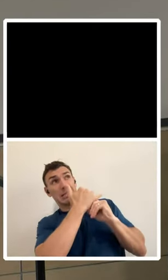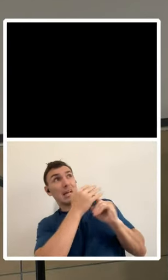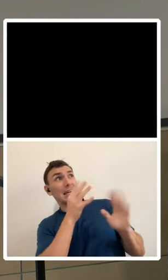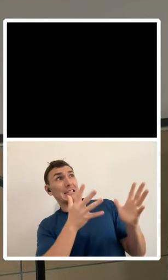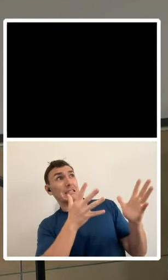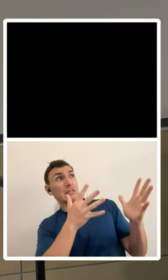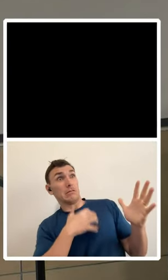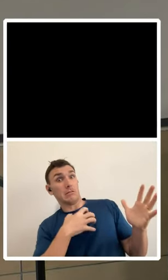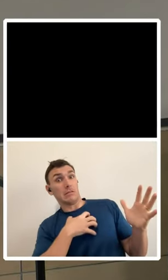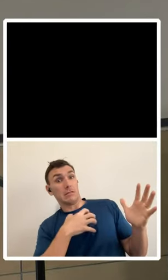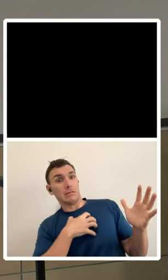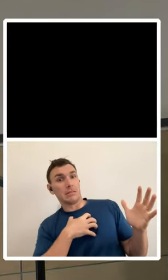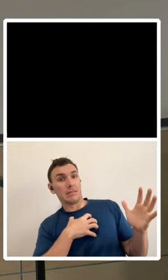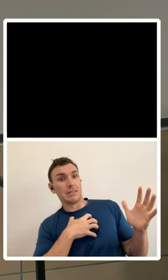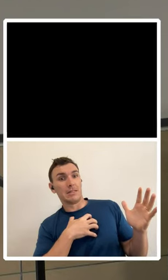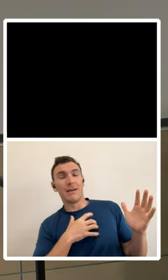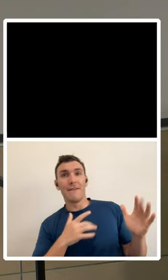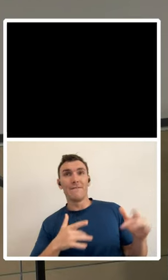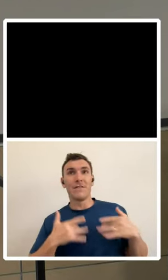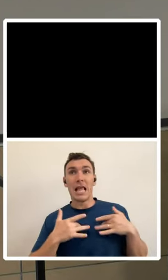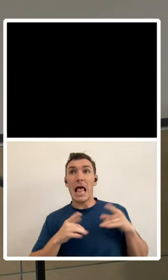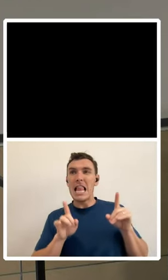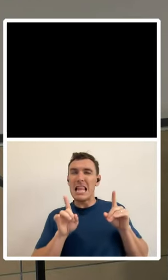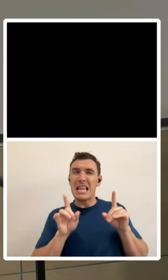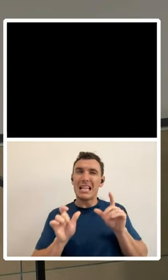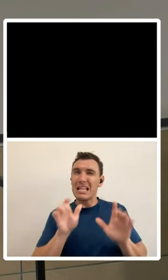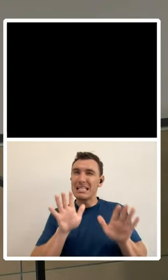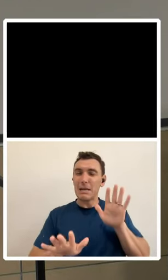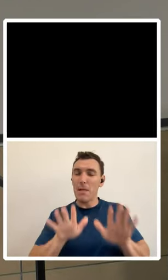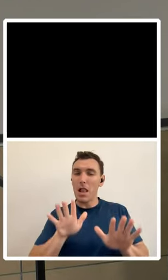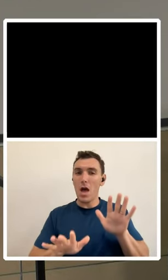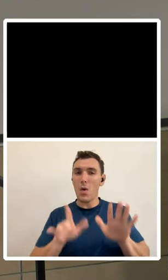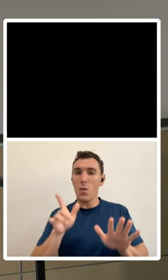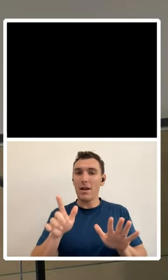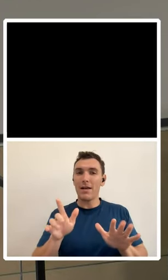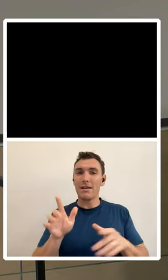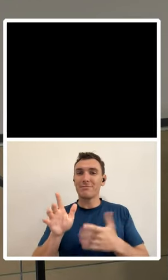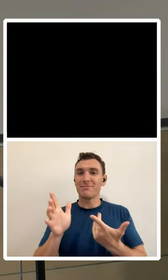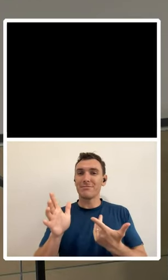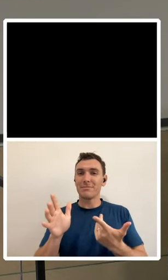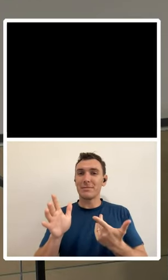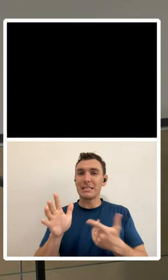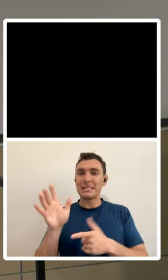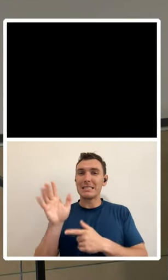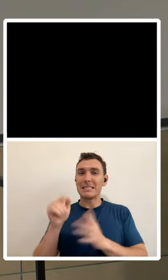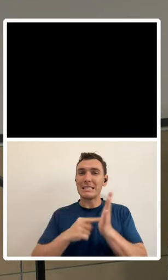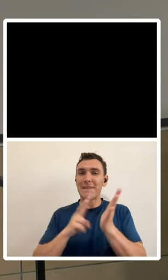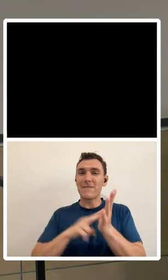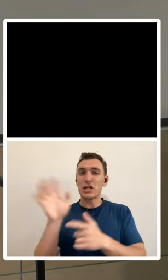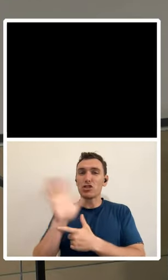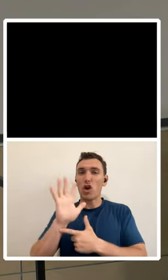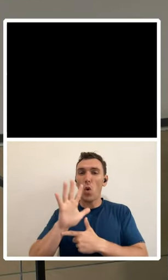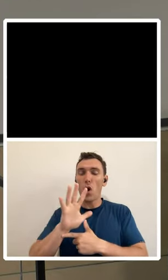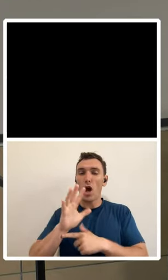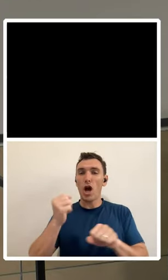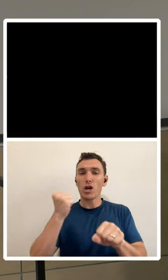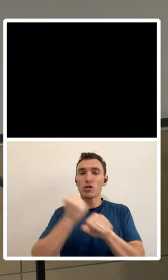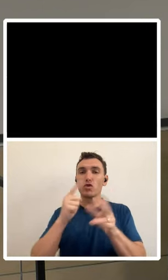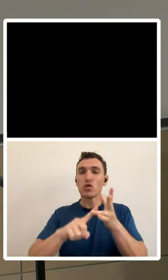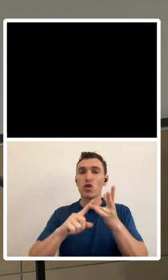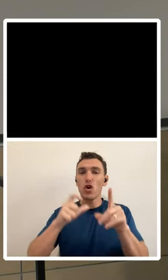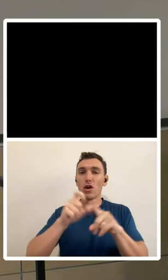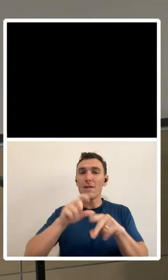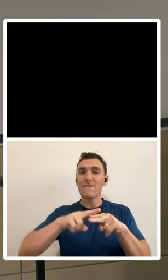Goodfellas. Just wanted to be like, just catch the most mental scene of the book and put it at the beginning, because it's this huge, for some reason, everyone,